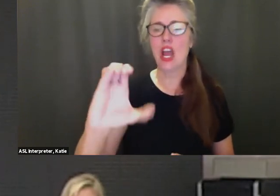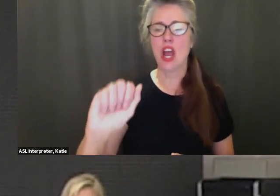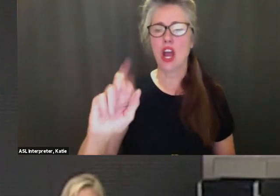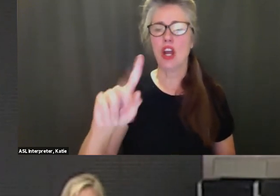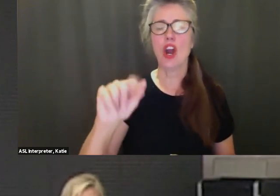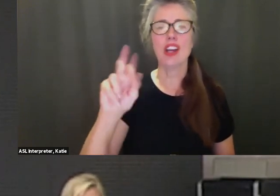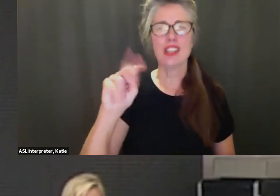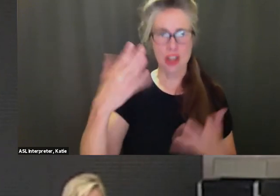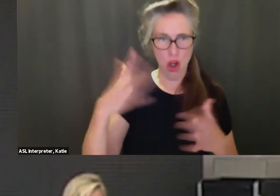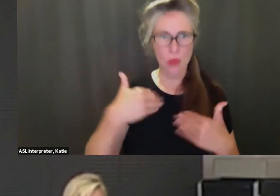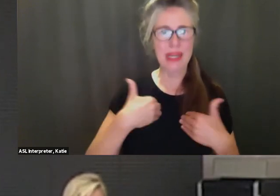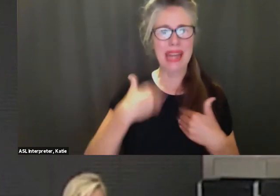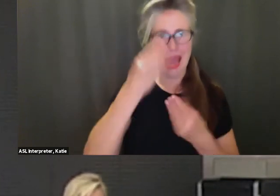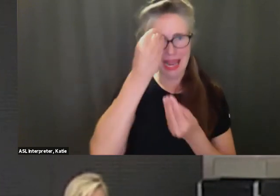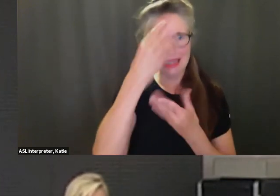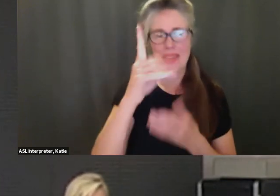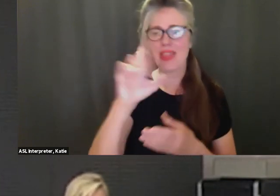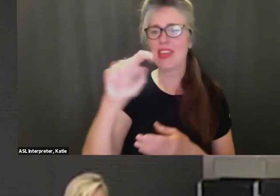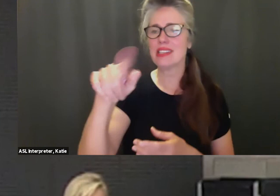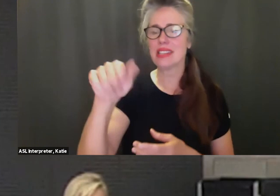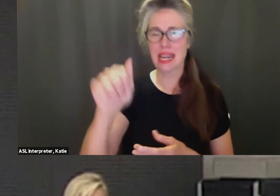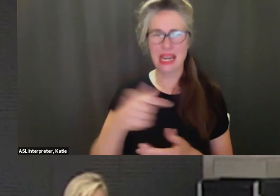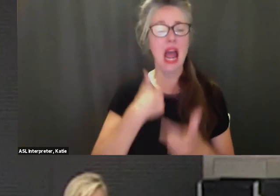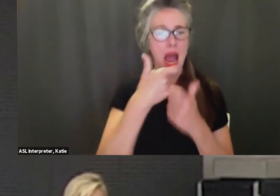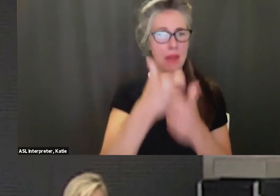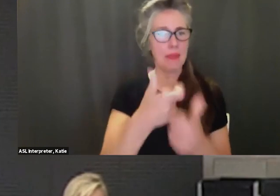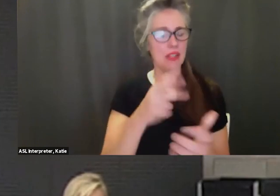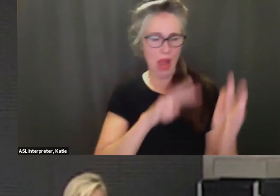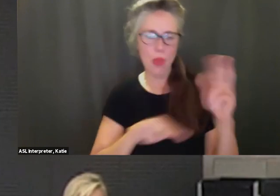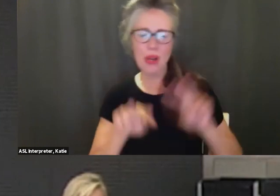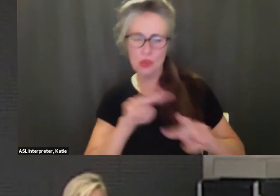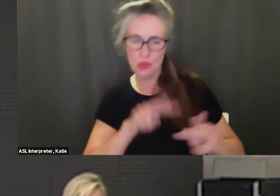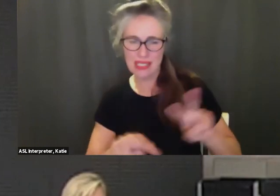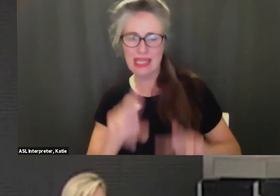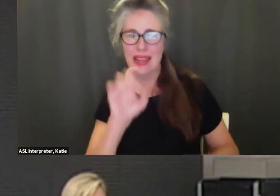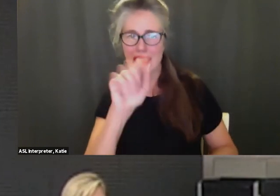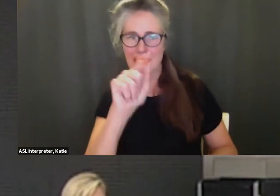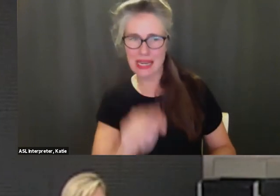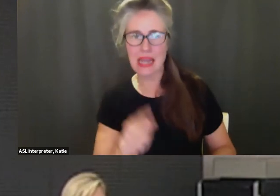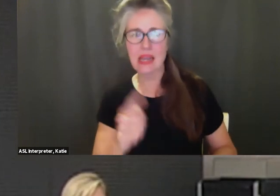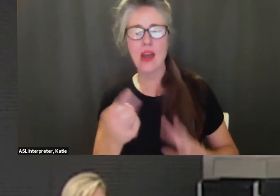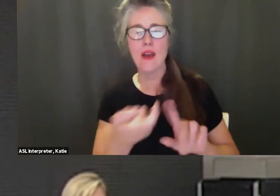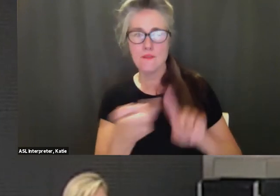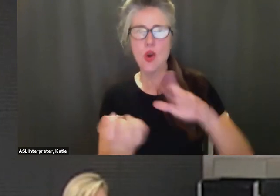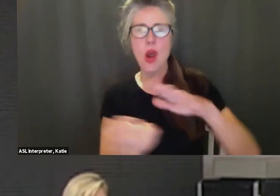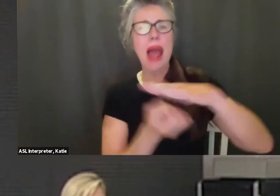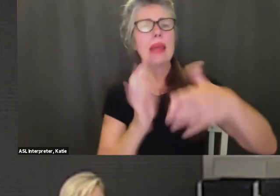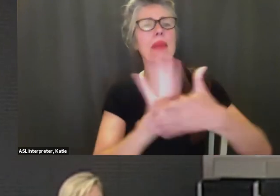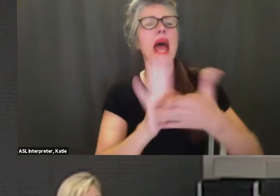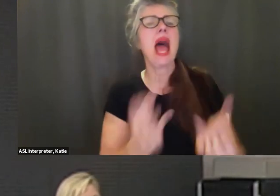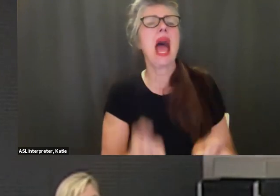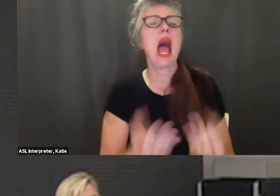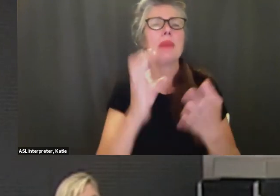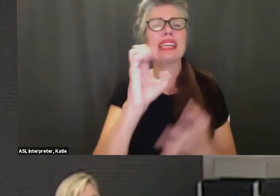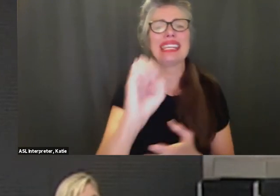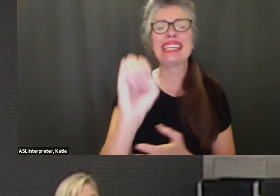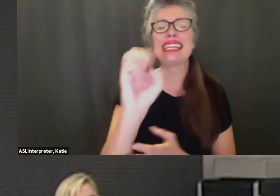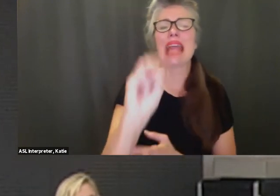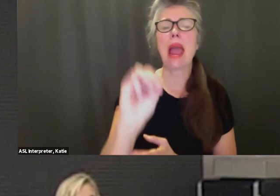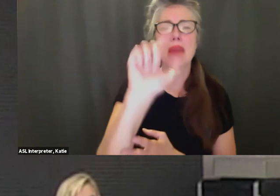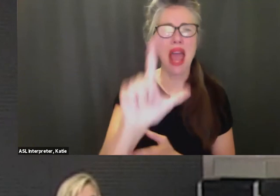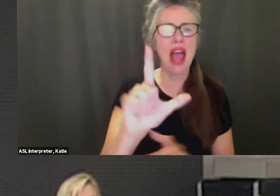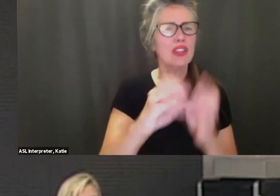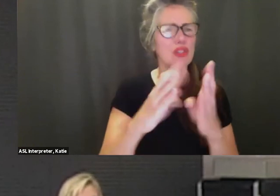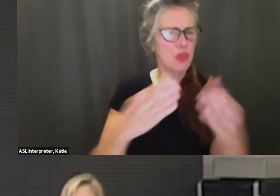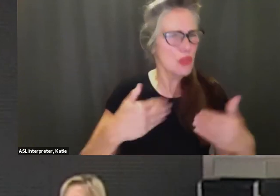seeing the data. I am interested in seeing the data from our elementary school. How many EML students do we have?